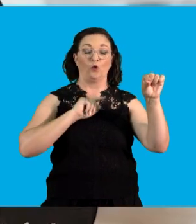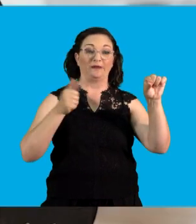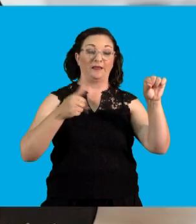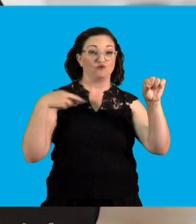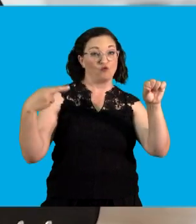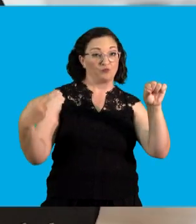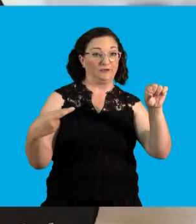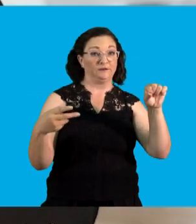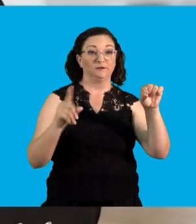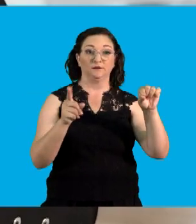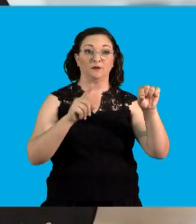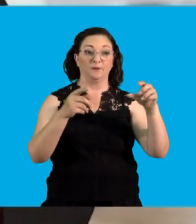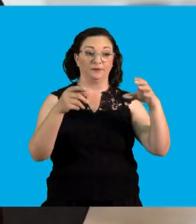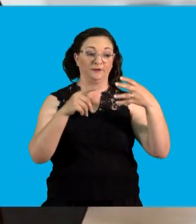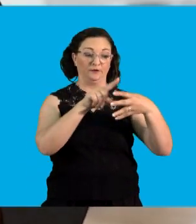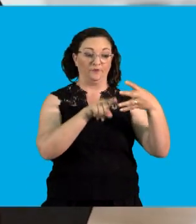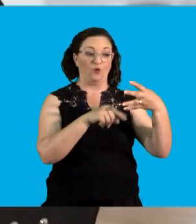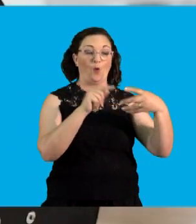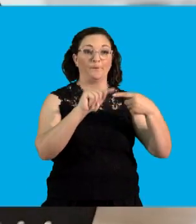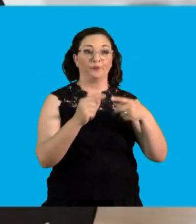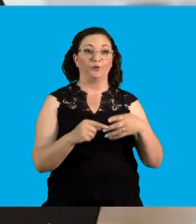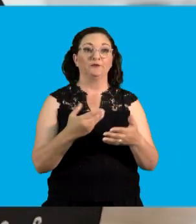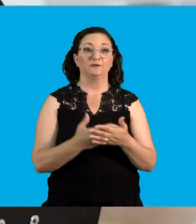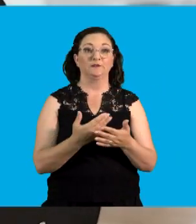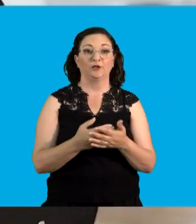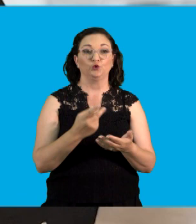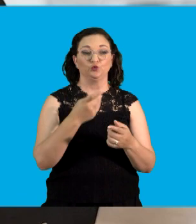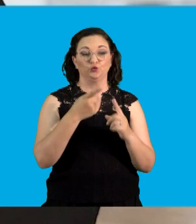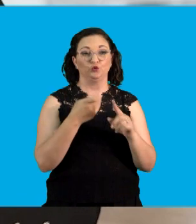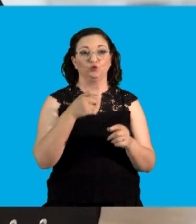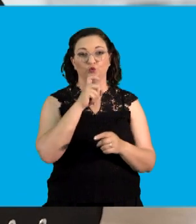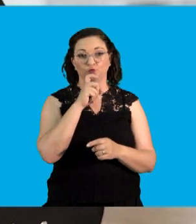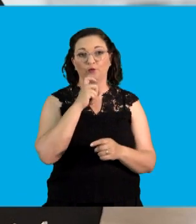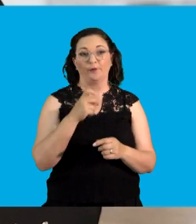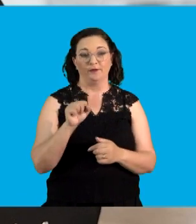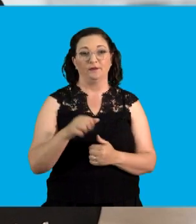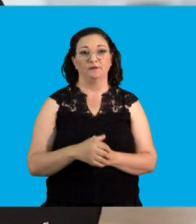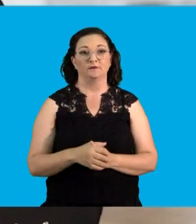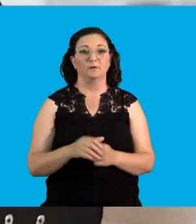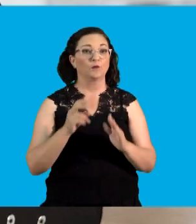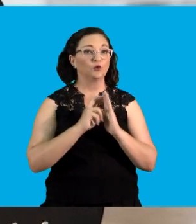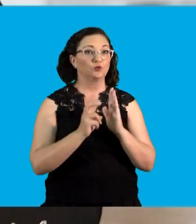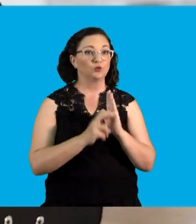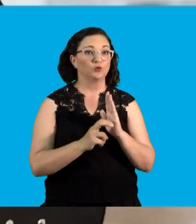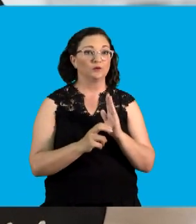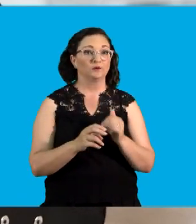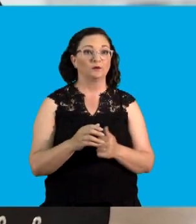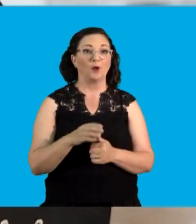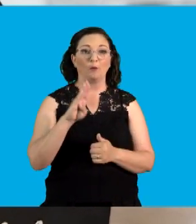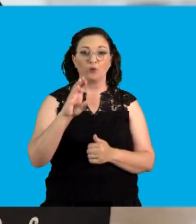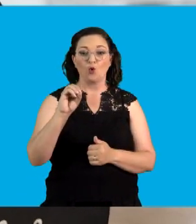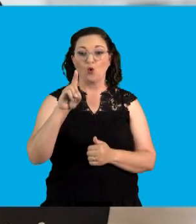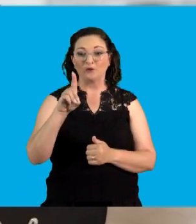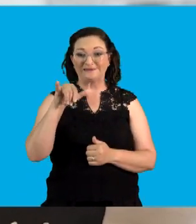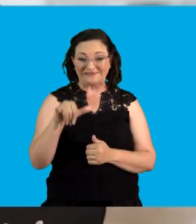from the preamble in your introduction or in your conclusion or anywhere in your essay. Don't forget another rule, do not write the word